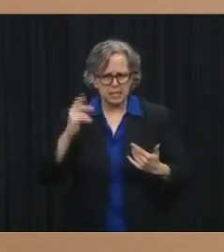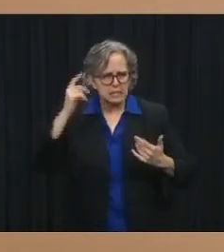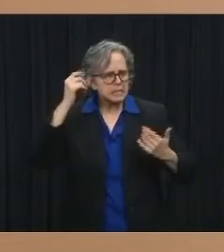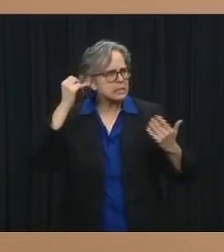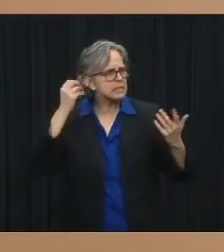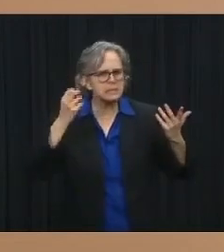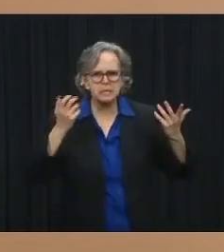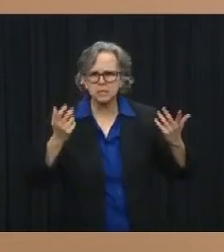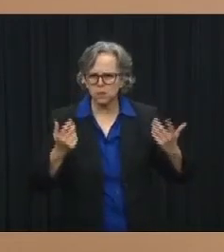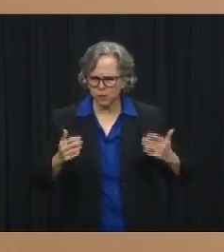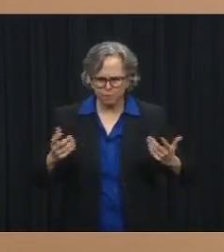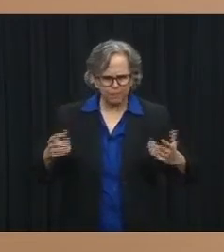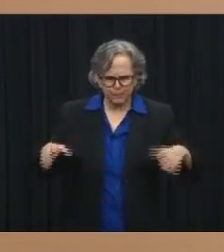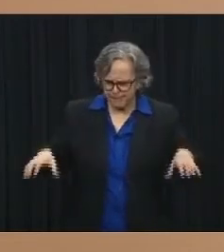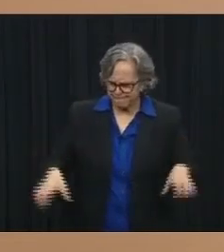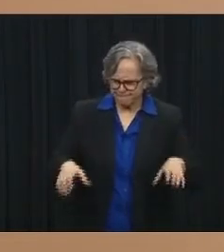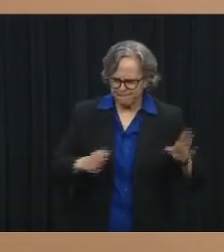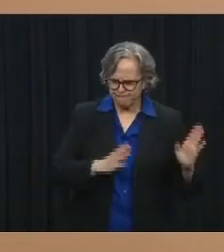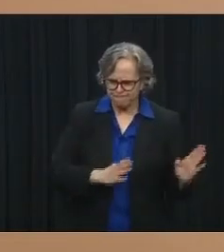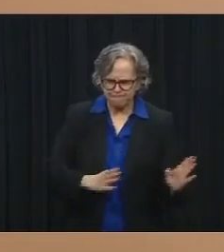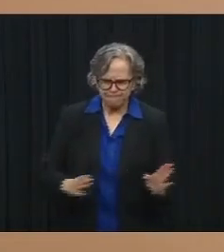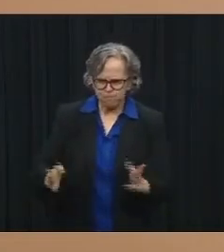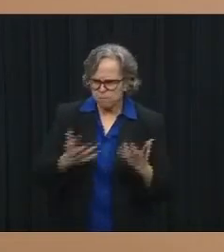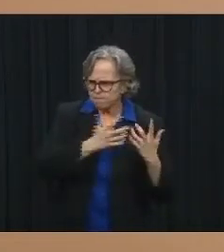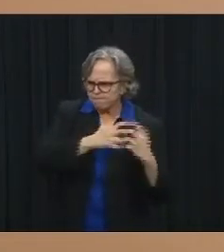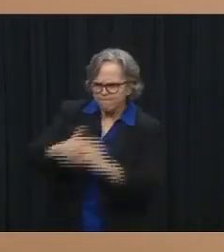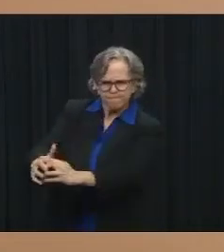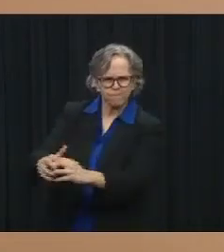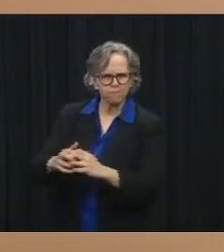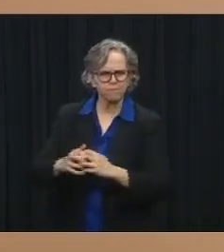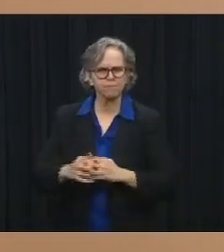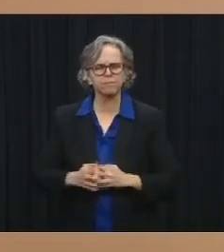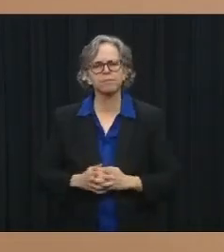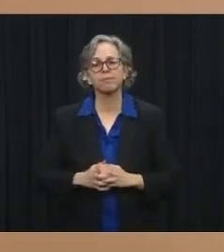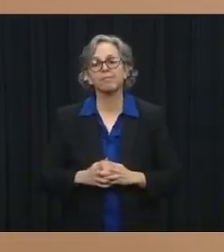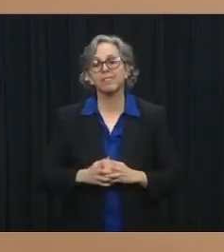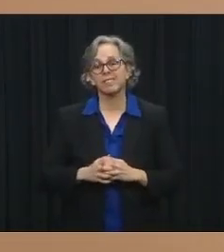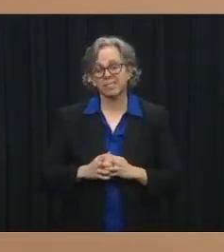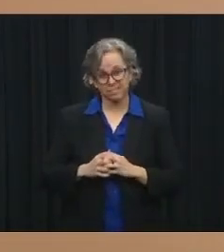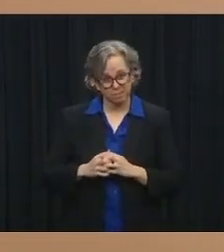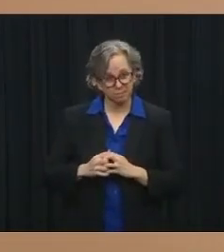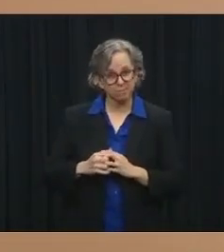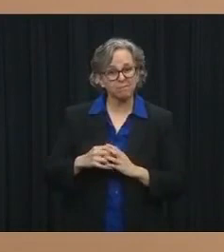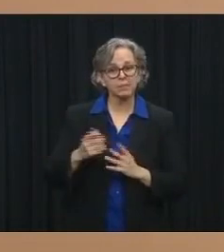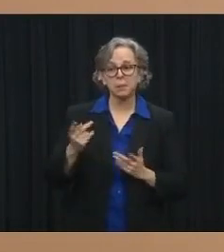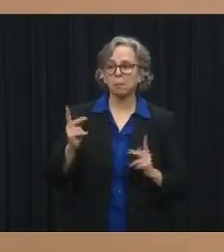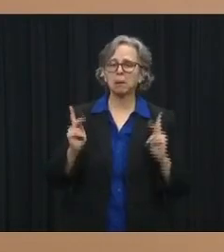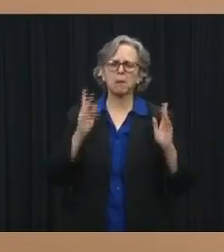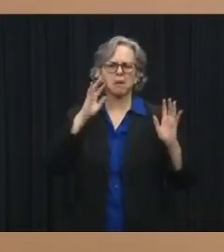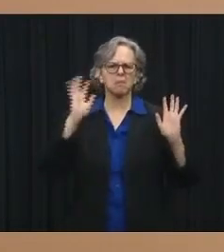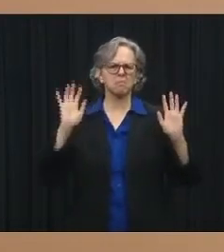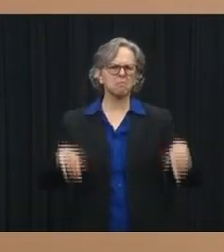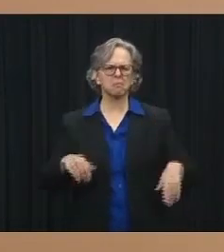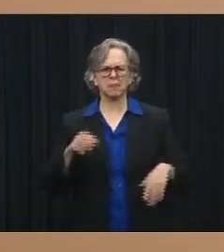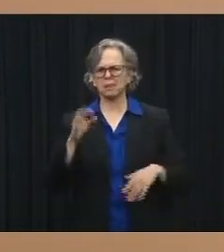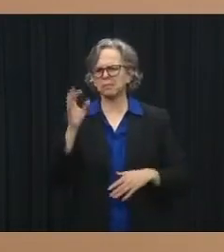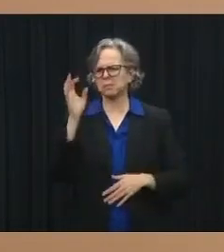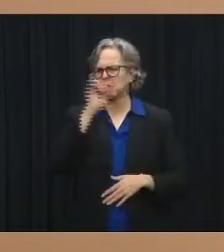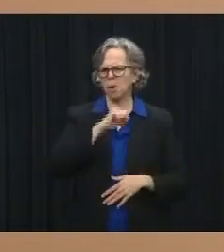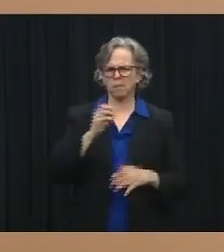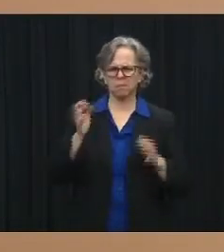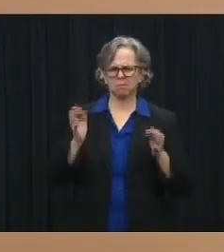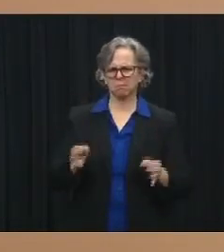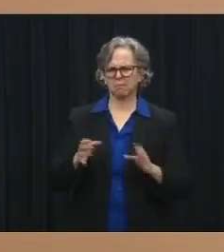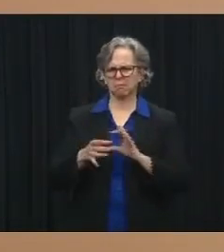war right now. There's a false equivalency about every one of these decisions is either health or economics.